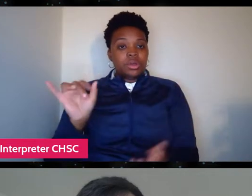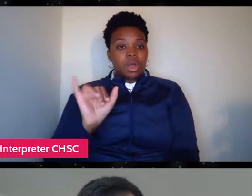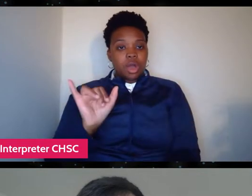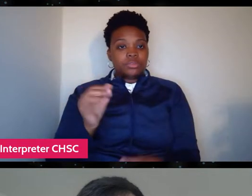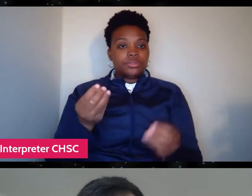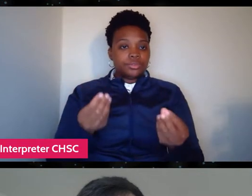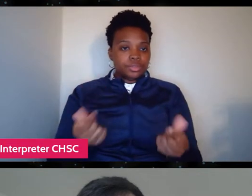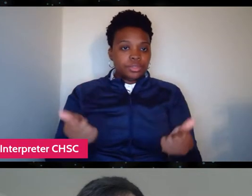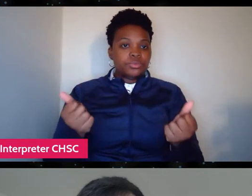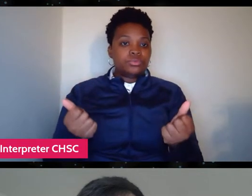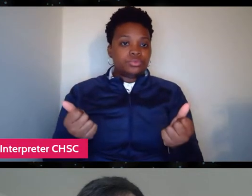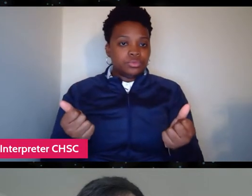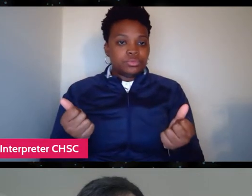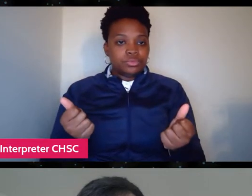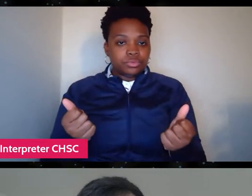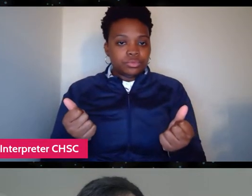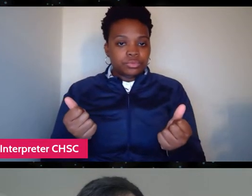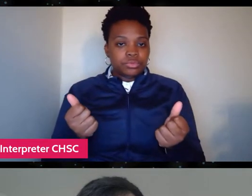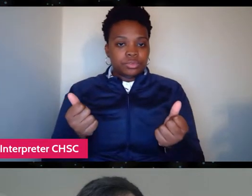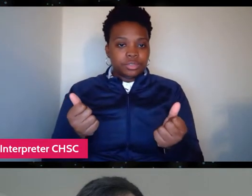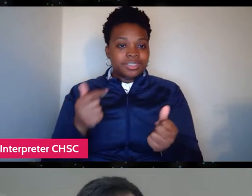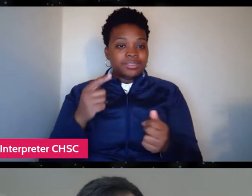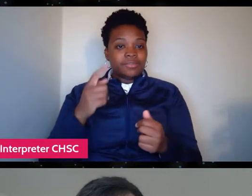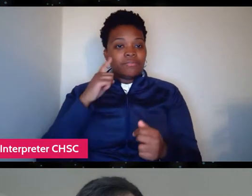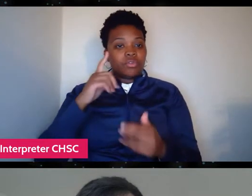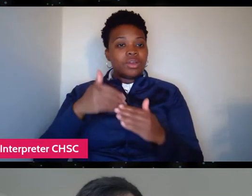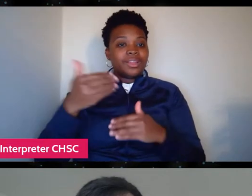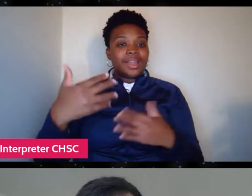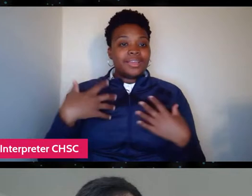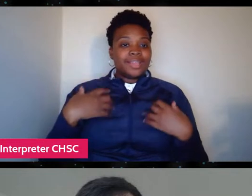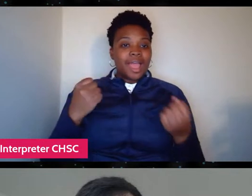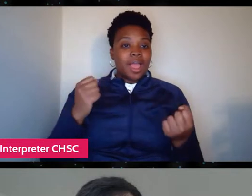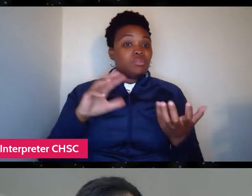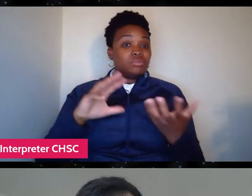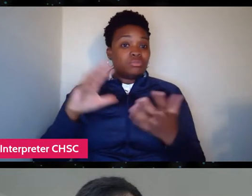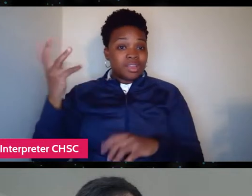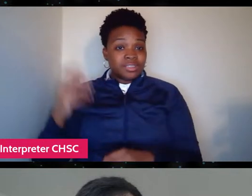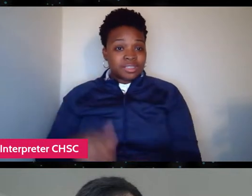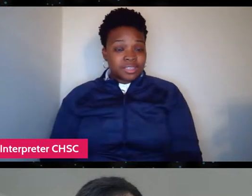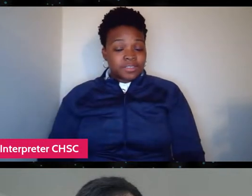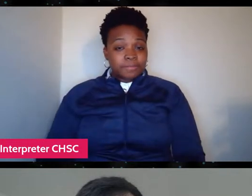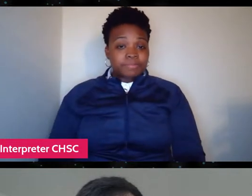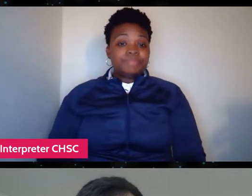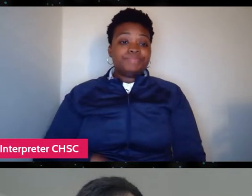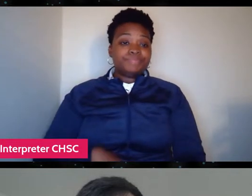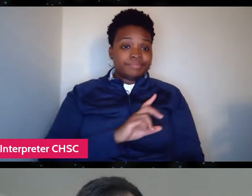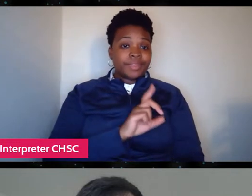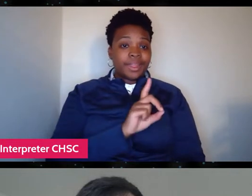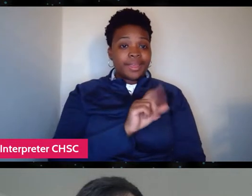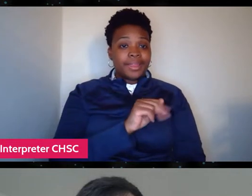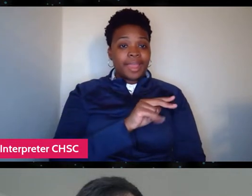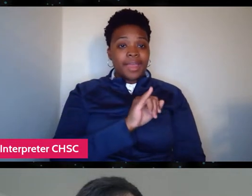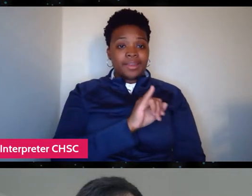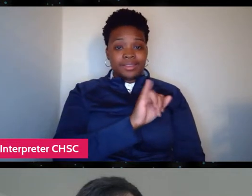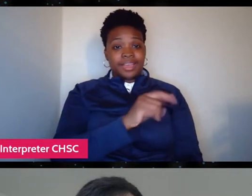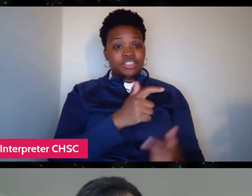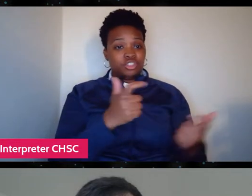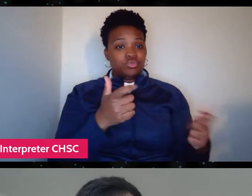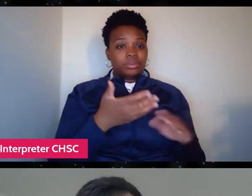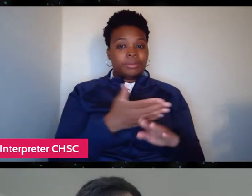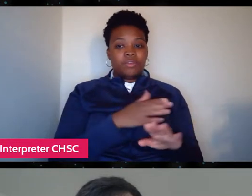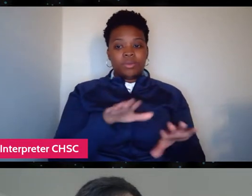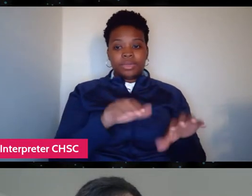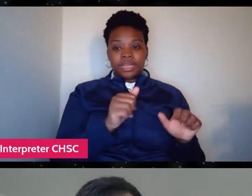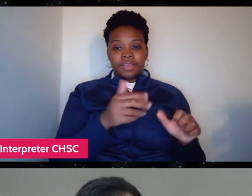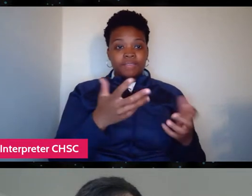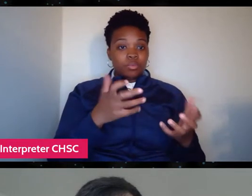solution, you know, to the next health crisis. Yep. That's huge. And actually, before we go, I do want